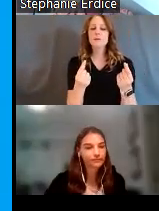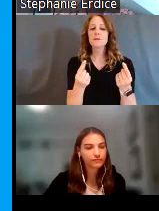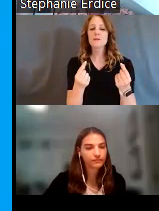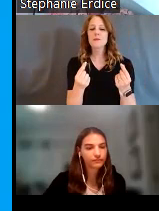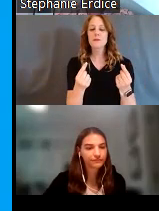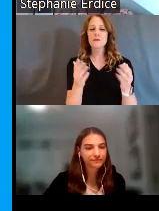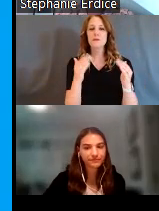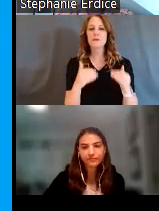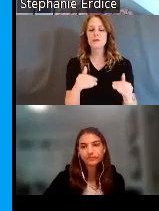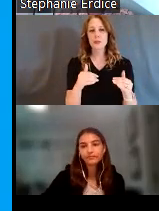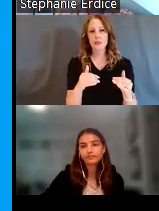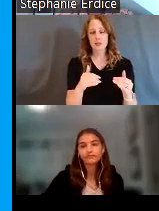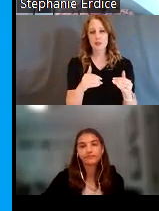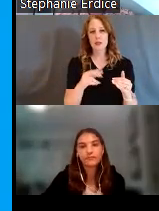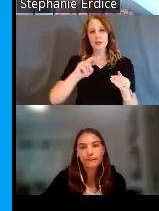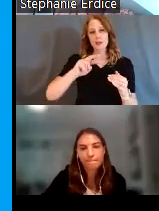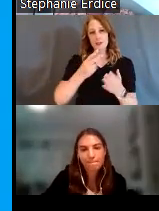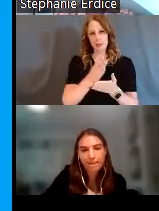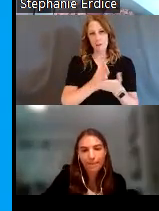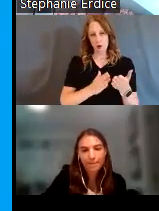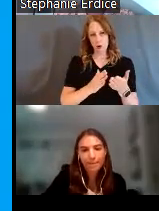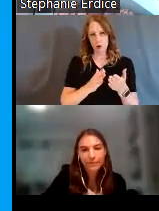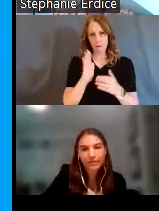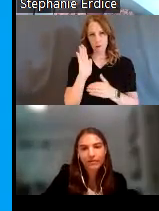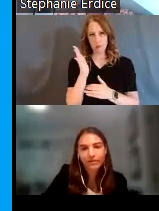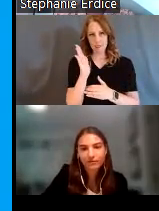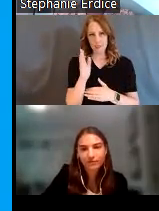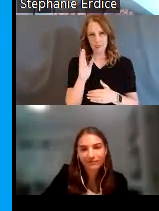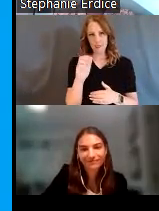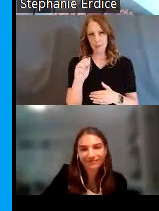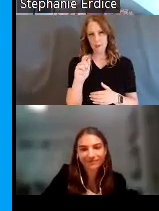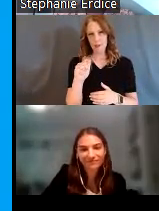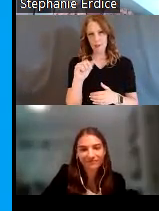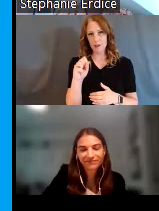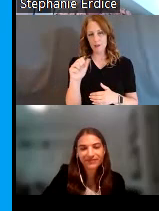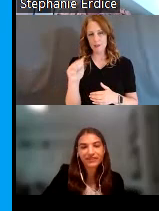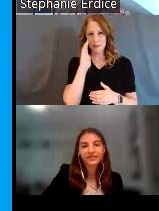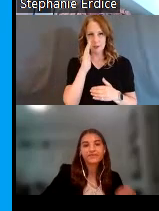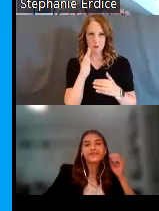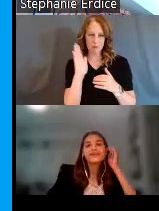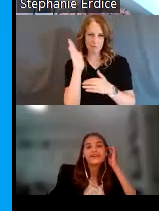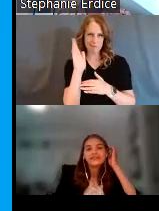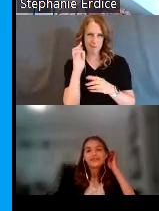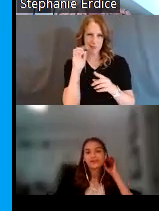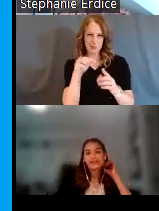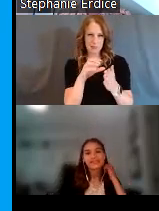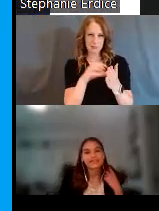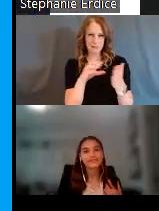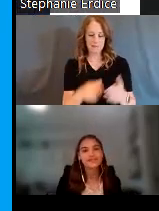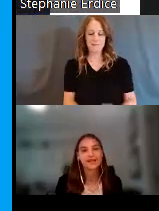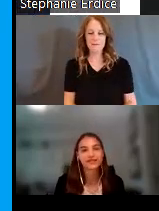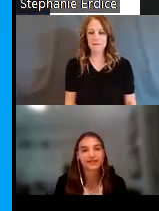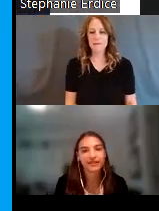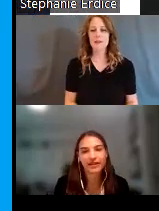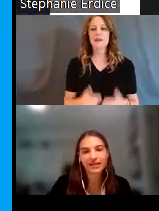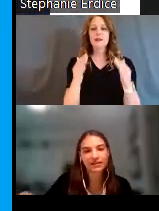on to the second part of our presentation, and Alyssa is going to do this section. Thank you. So this